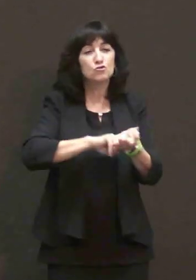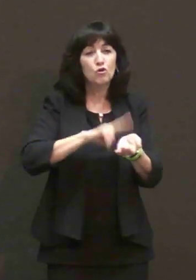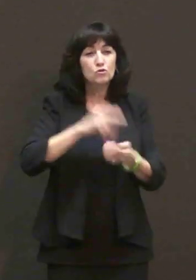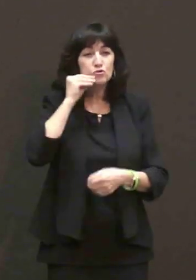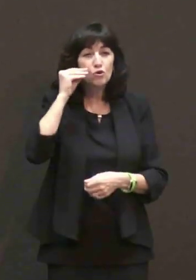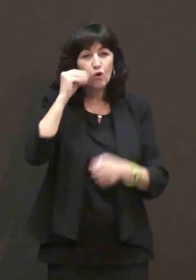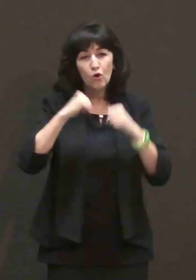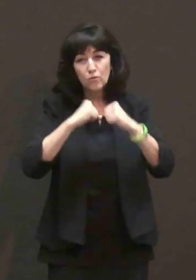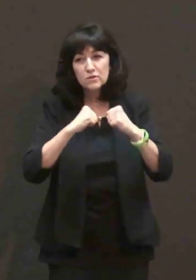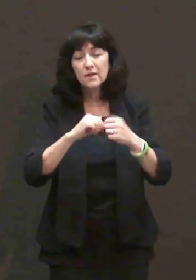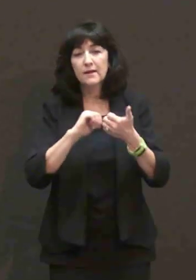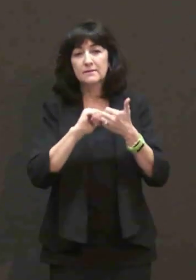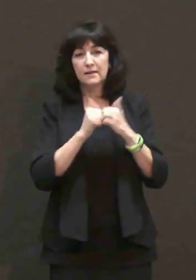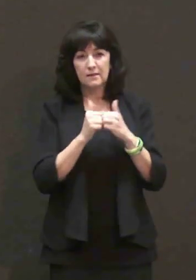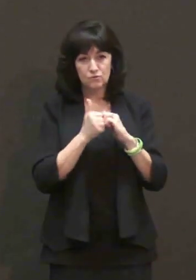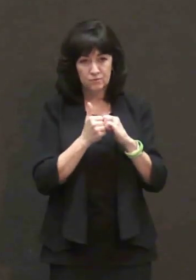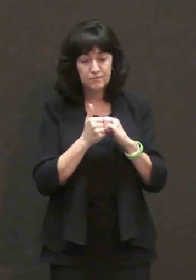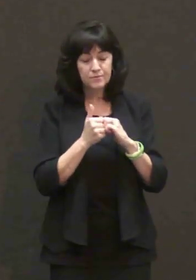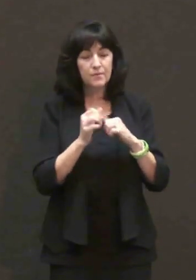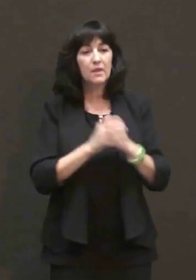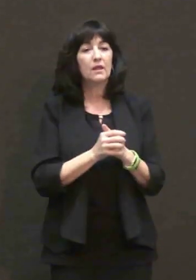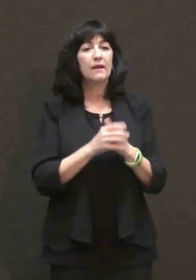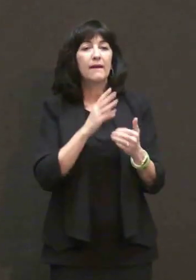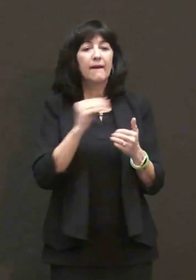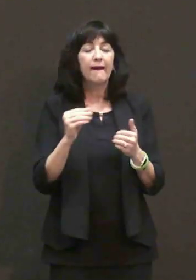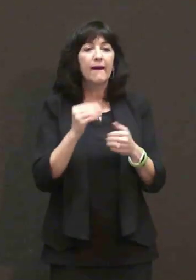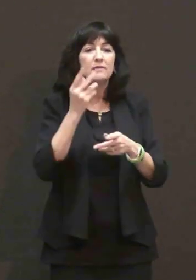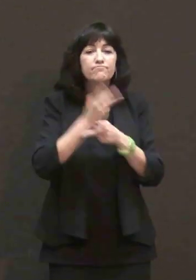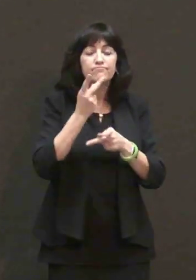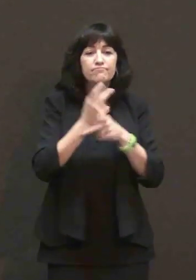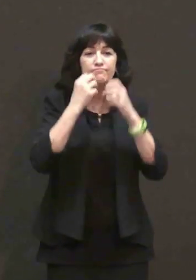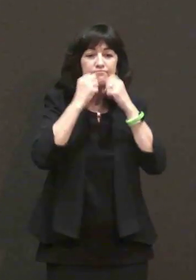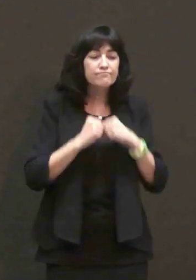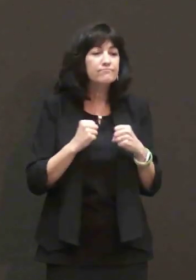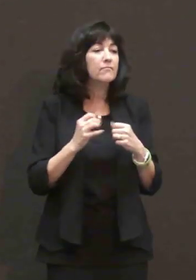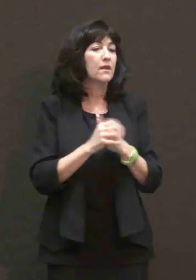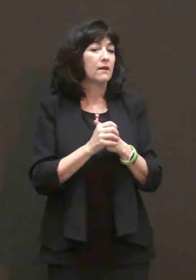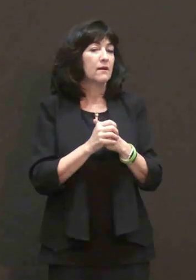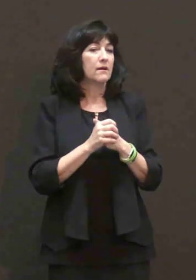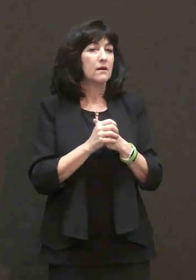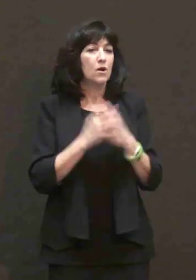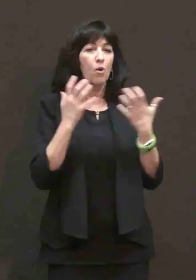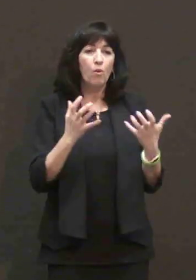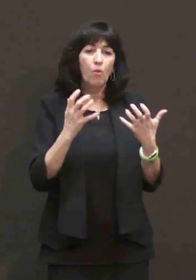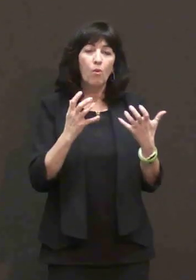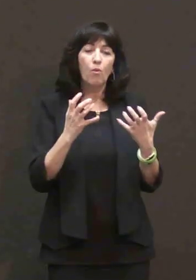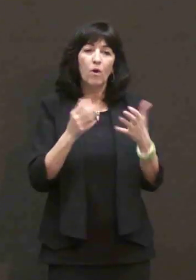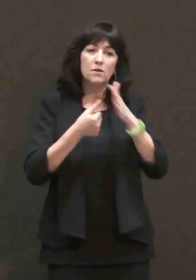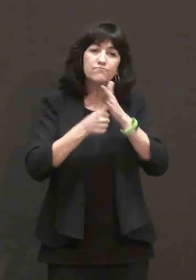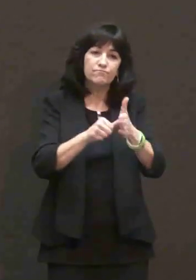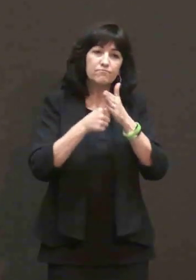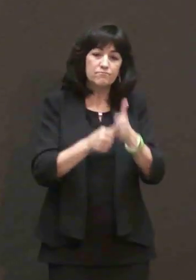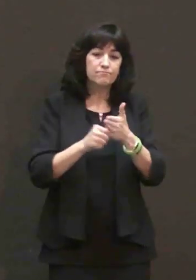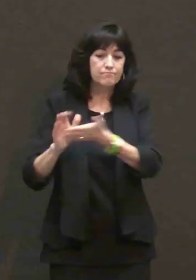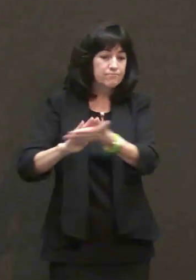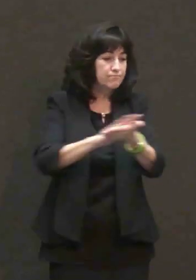appropriate social distancing and hygiene in terms of washing hands, wiping down